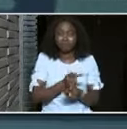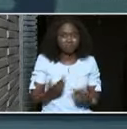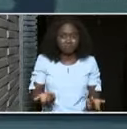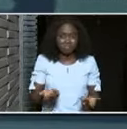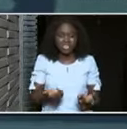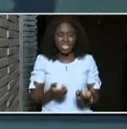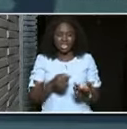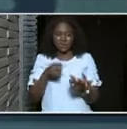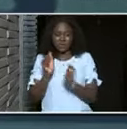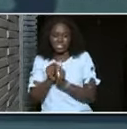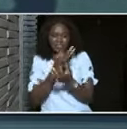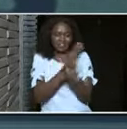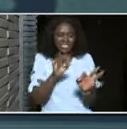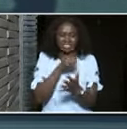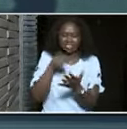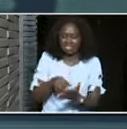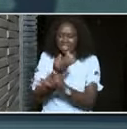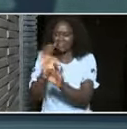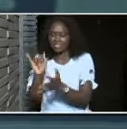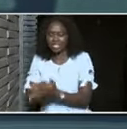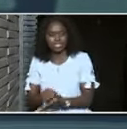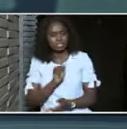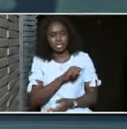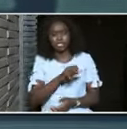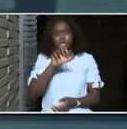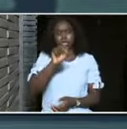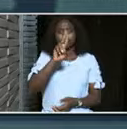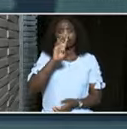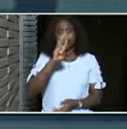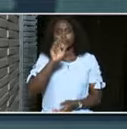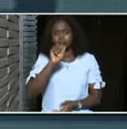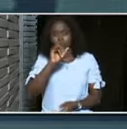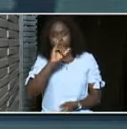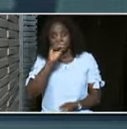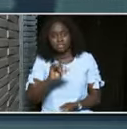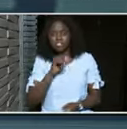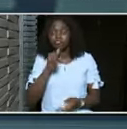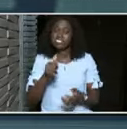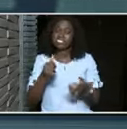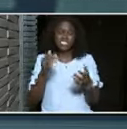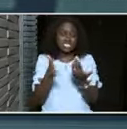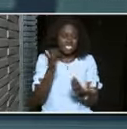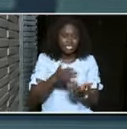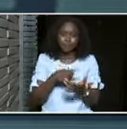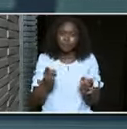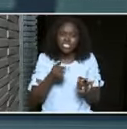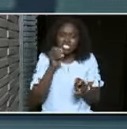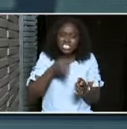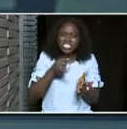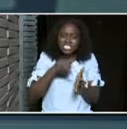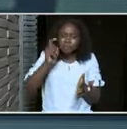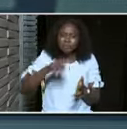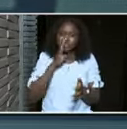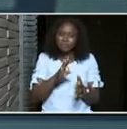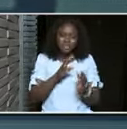to, subsidy is not evil, but subsidy must be properly targeted to ensure that you are not subsidizing everybody equally,